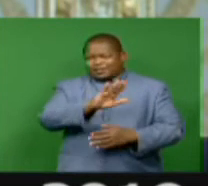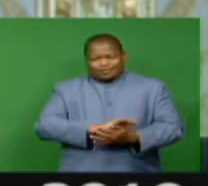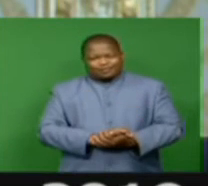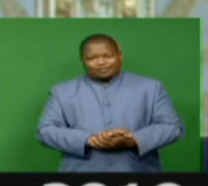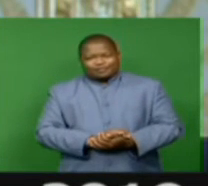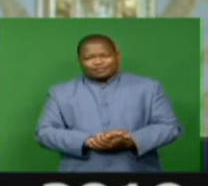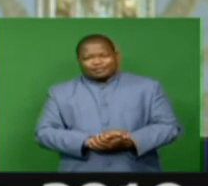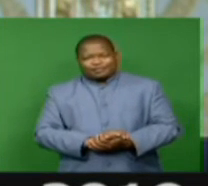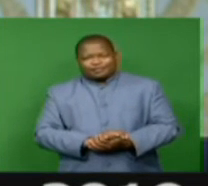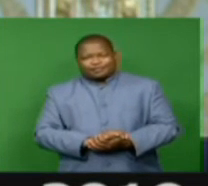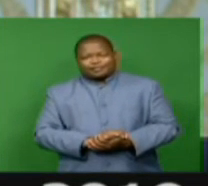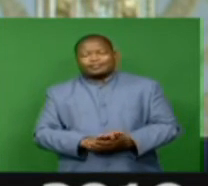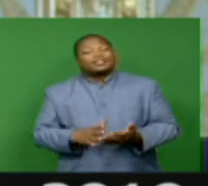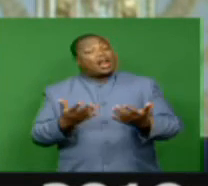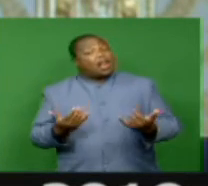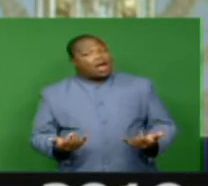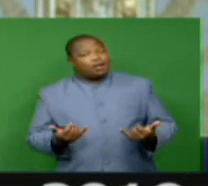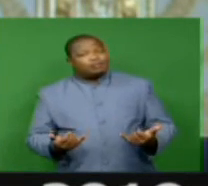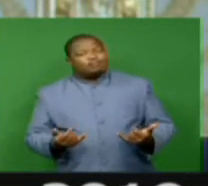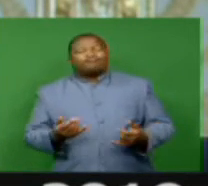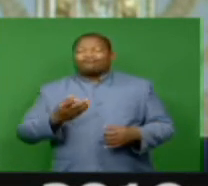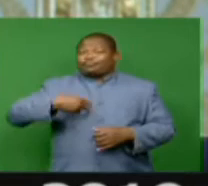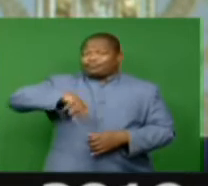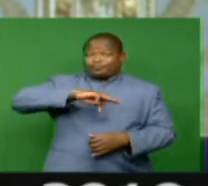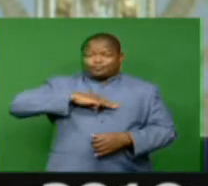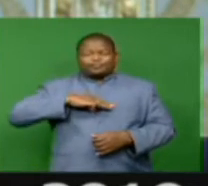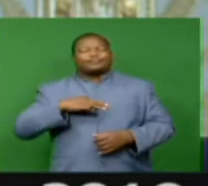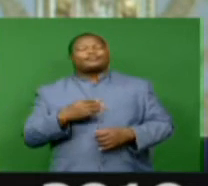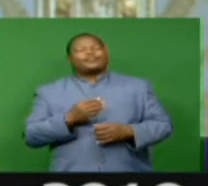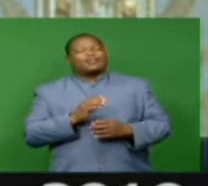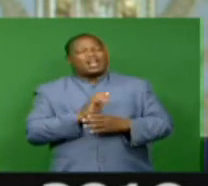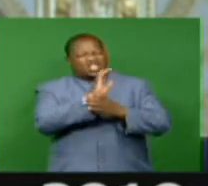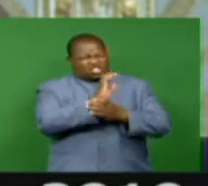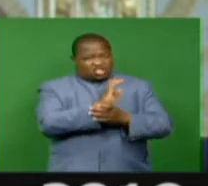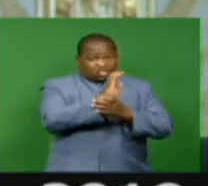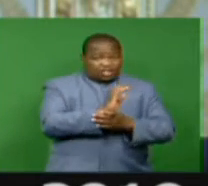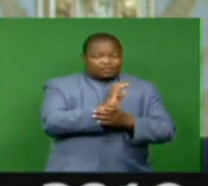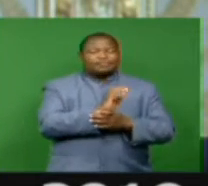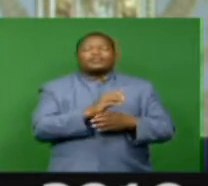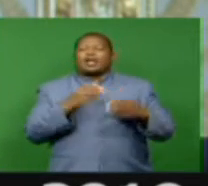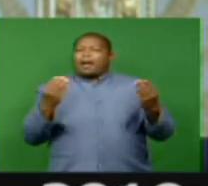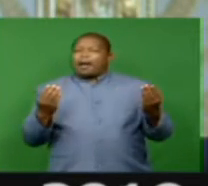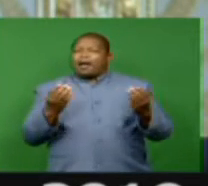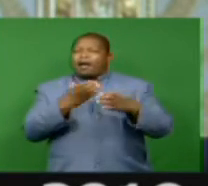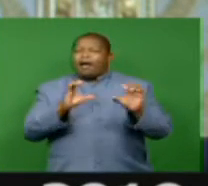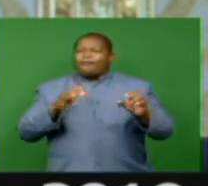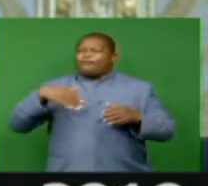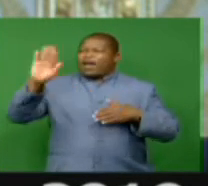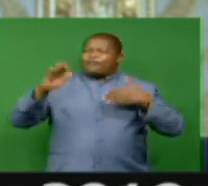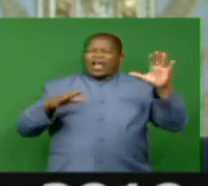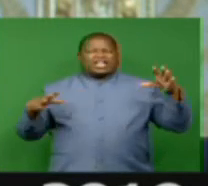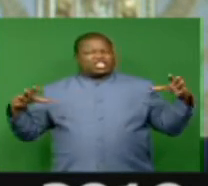guests, we take this opportunity to appeal to our developed partners